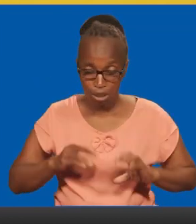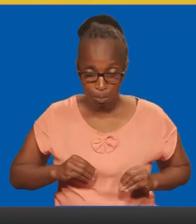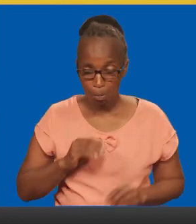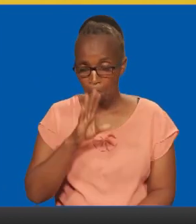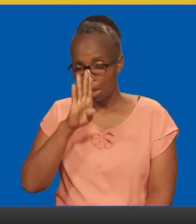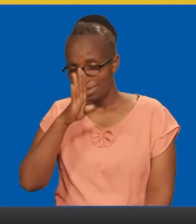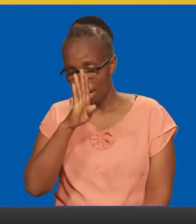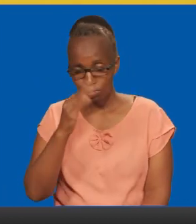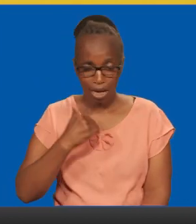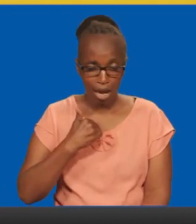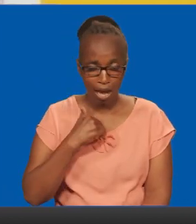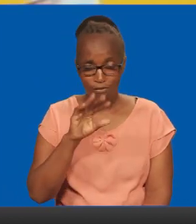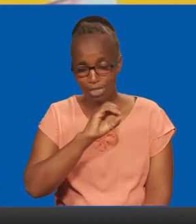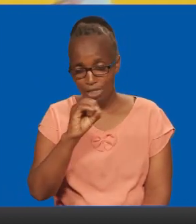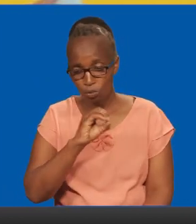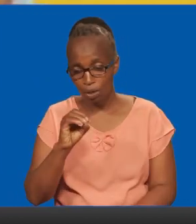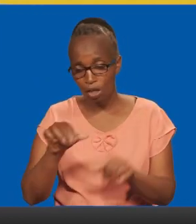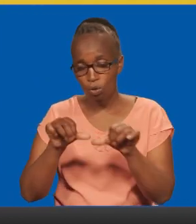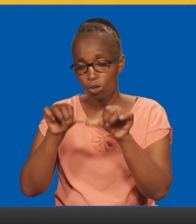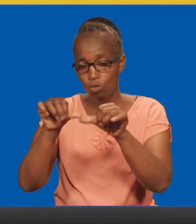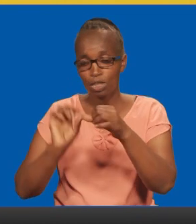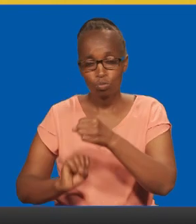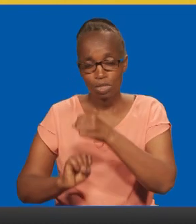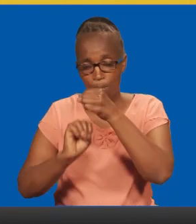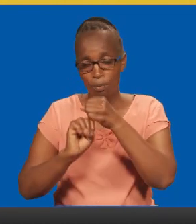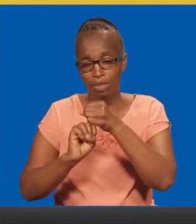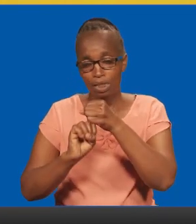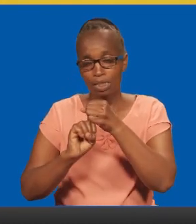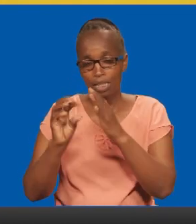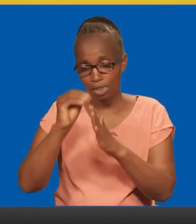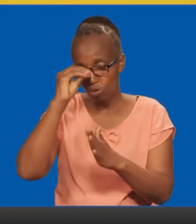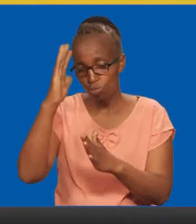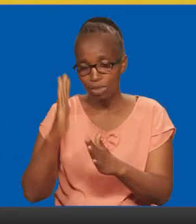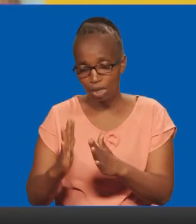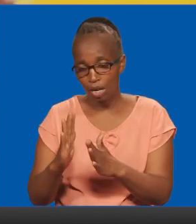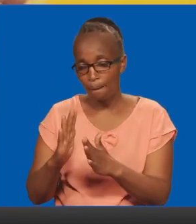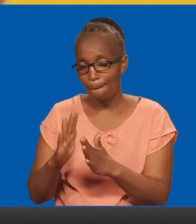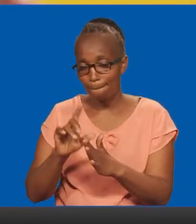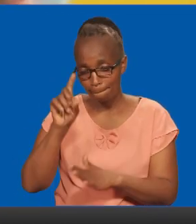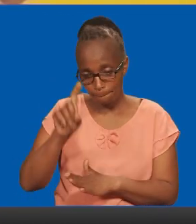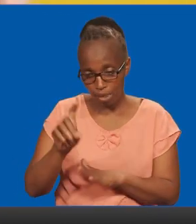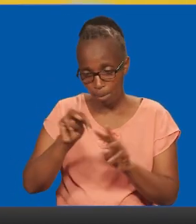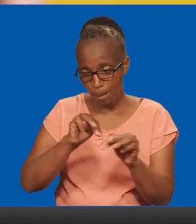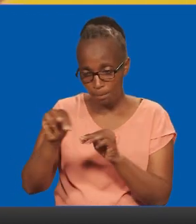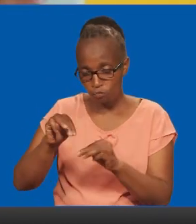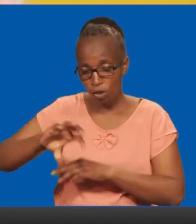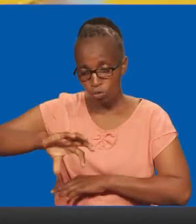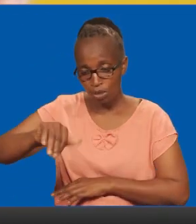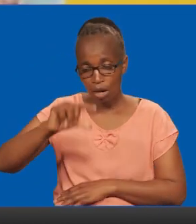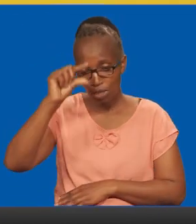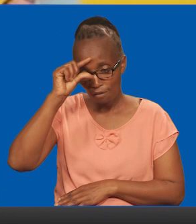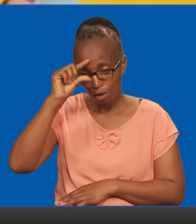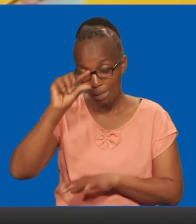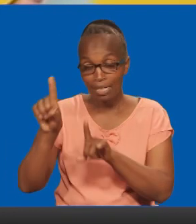We don't have any doubt that sponsoring students in secondary school should be the work of national government. That is a